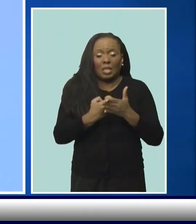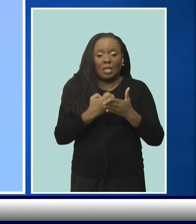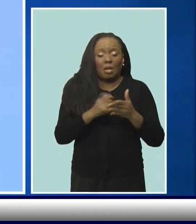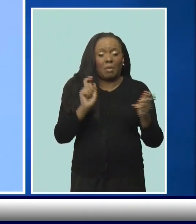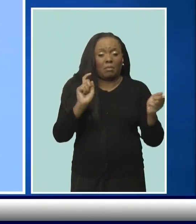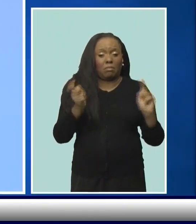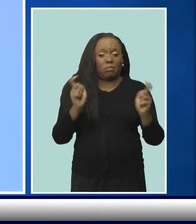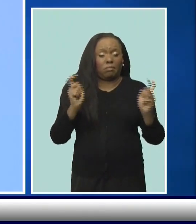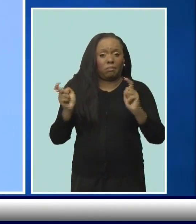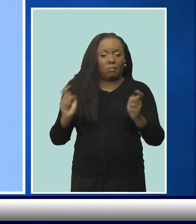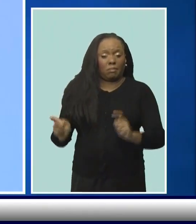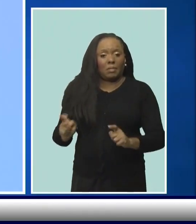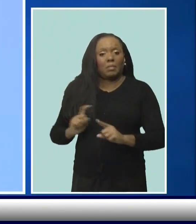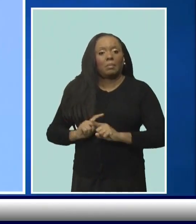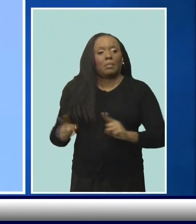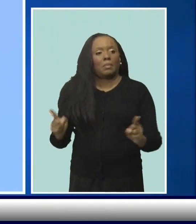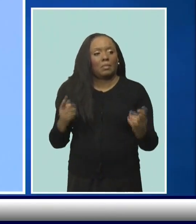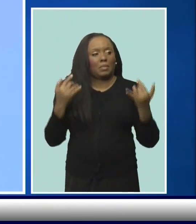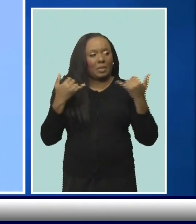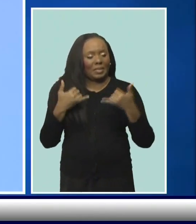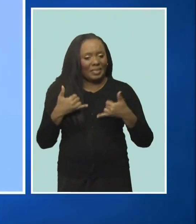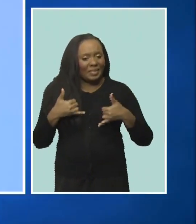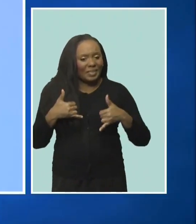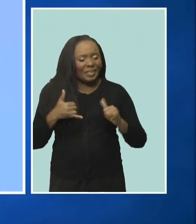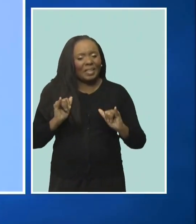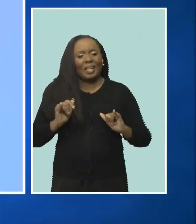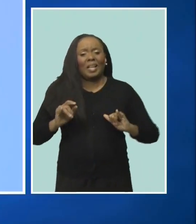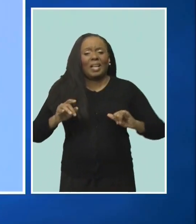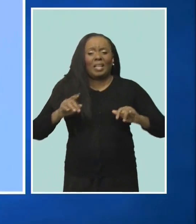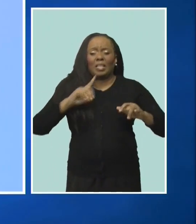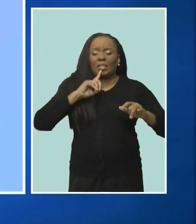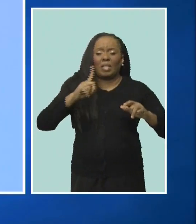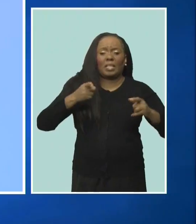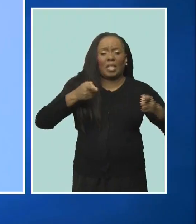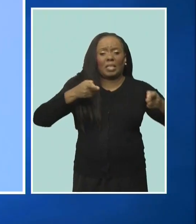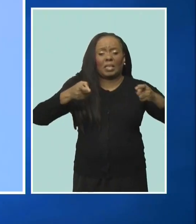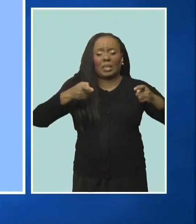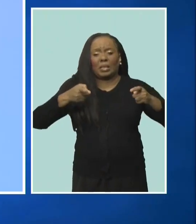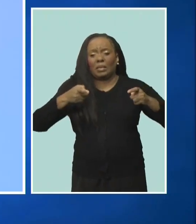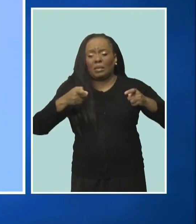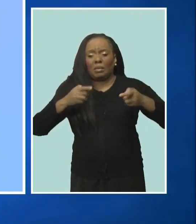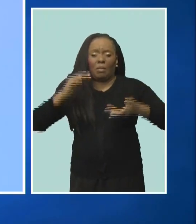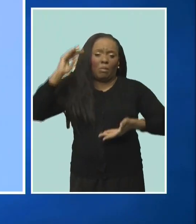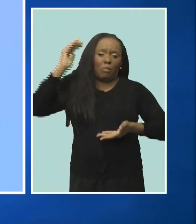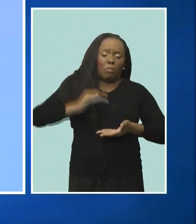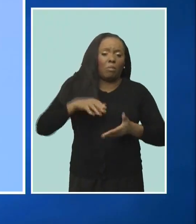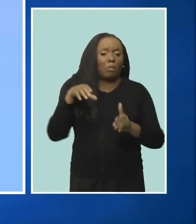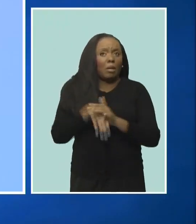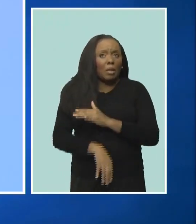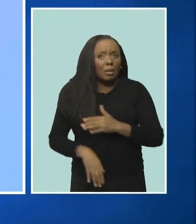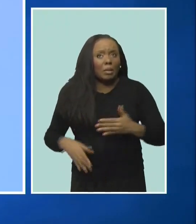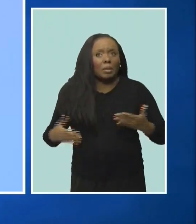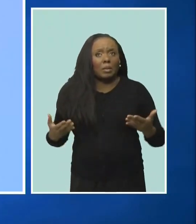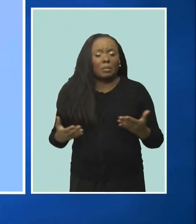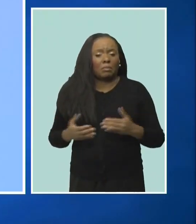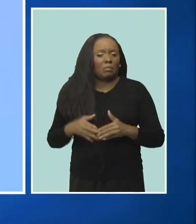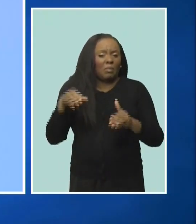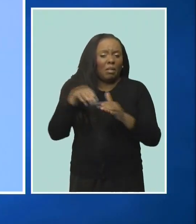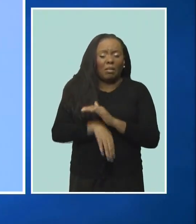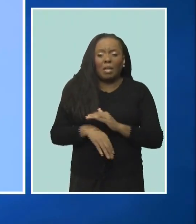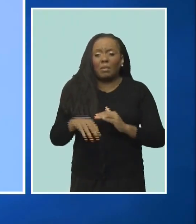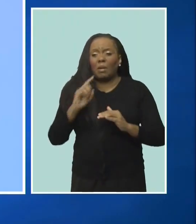a lot, but they still have like a barrier to pass in terms of reforms going down. because of the